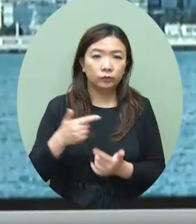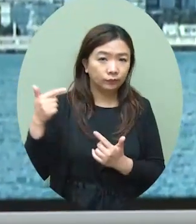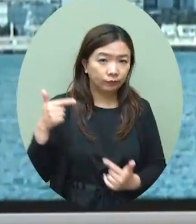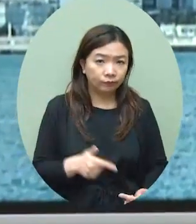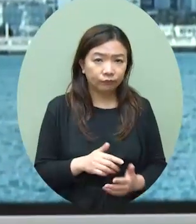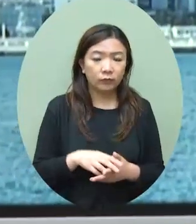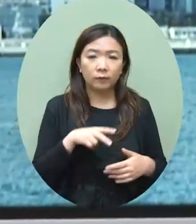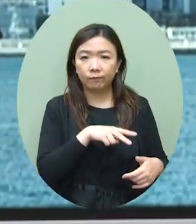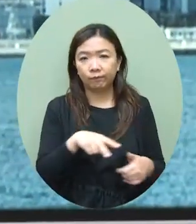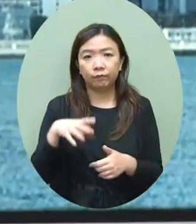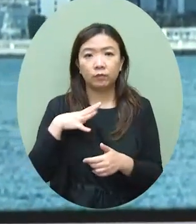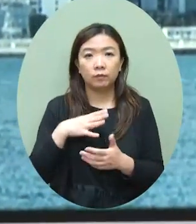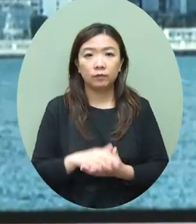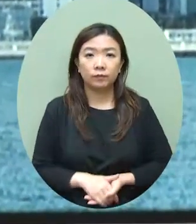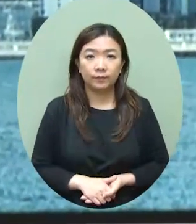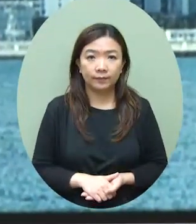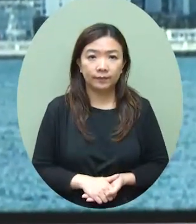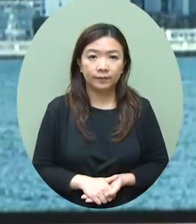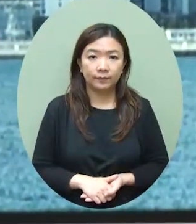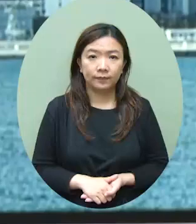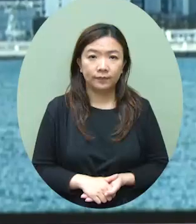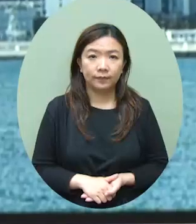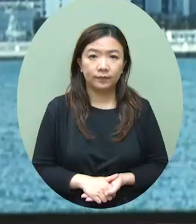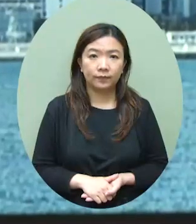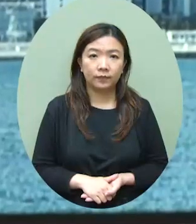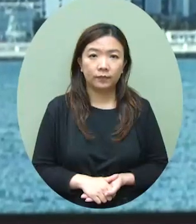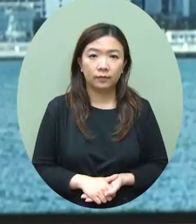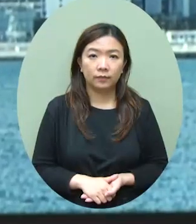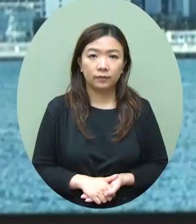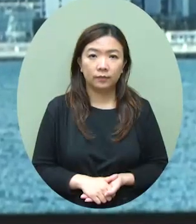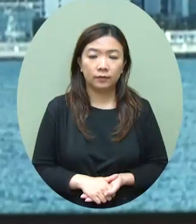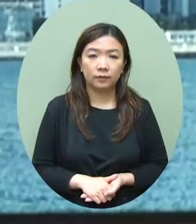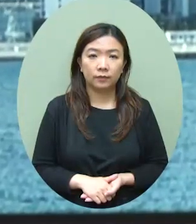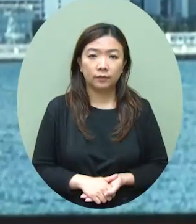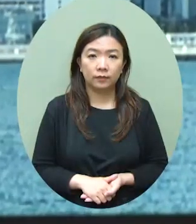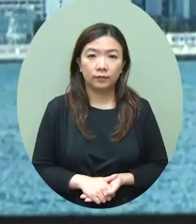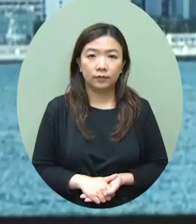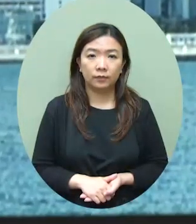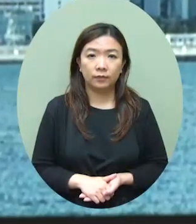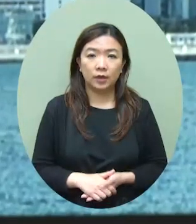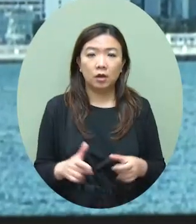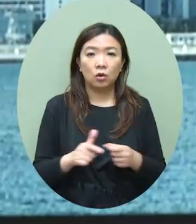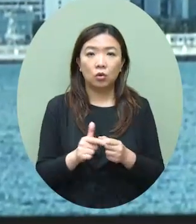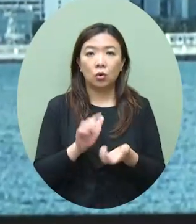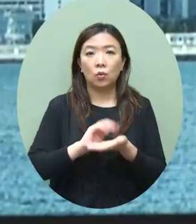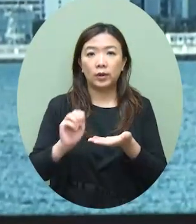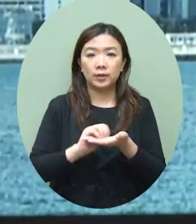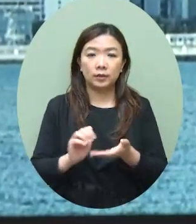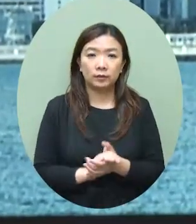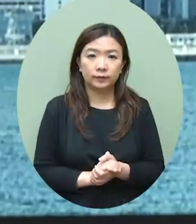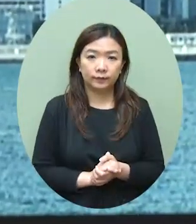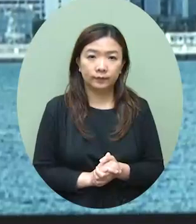made, trying to strike a balance between the public health considerations, the socio-economic development needs,